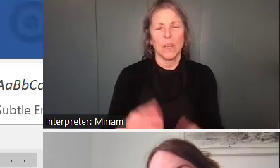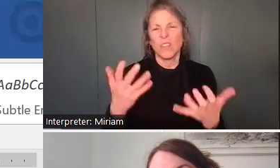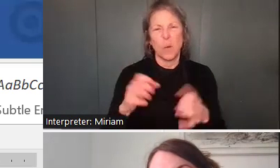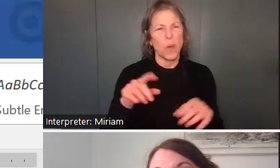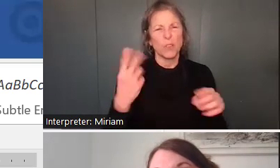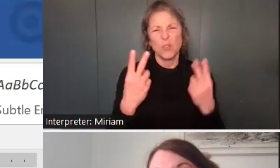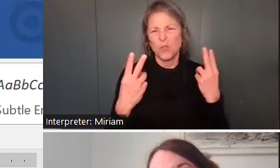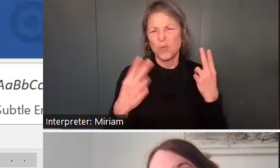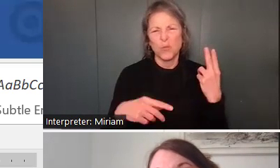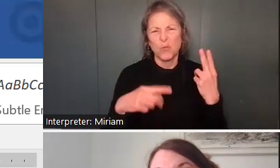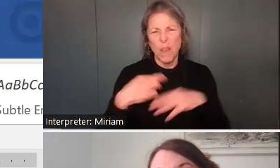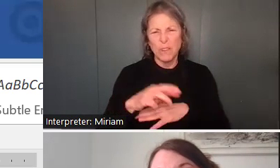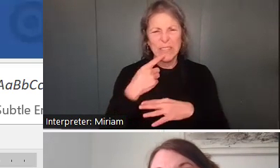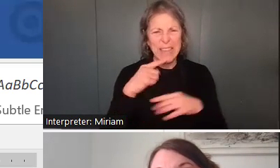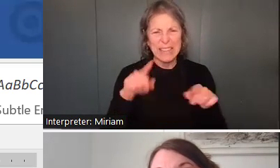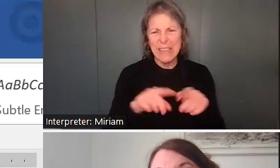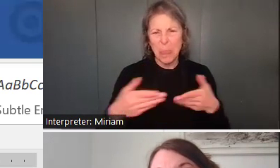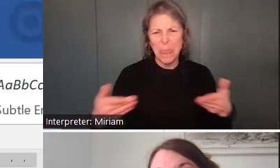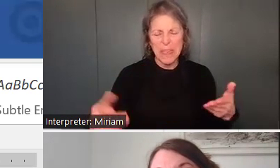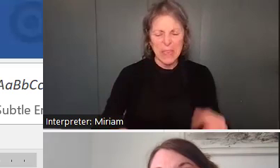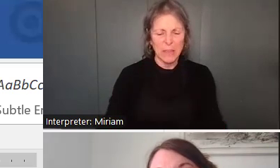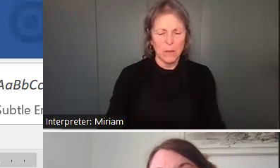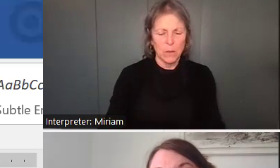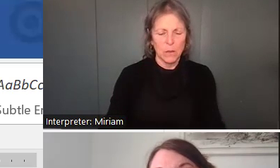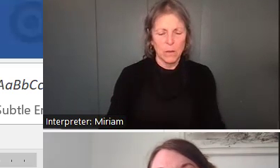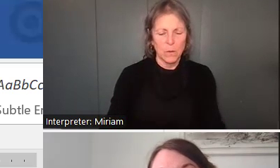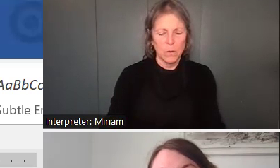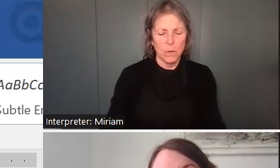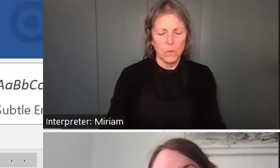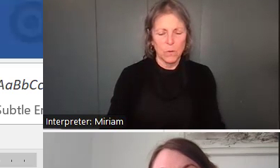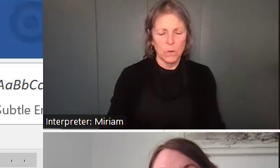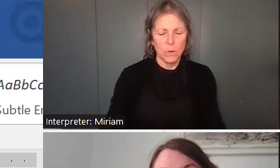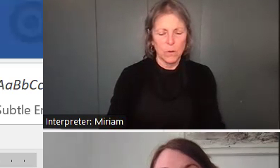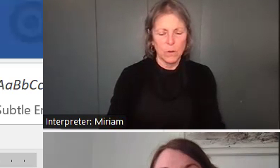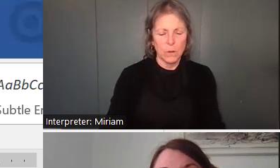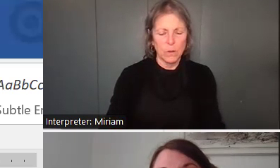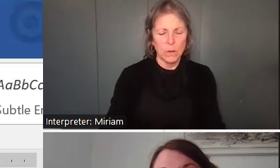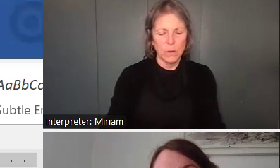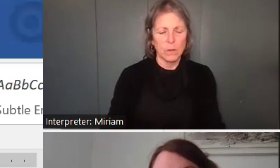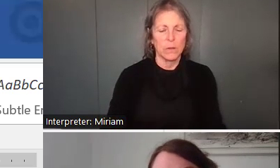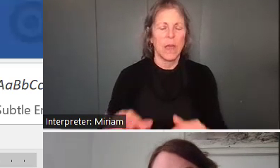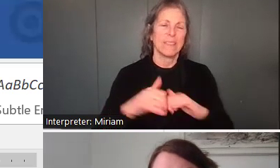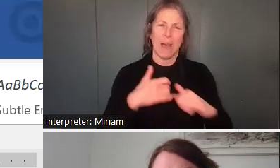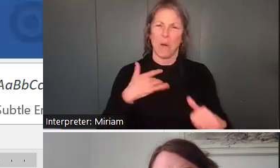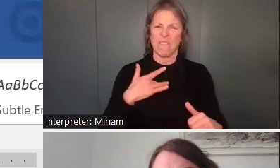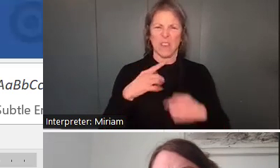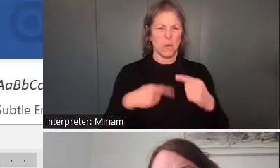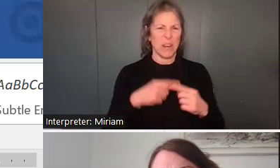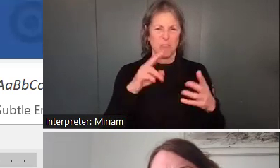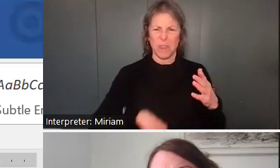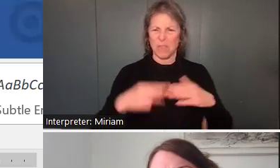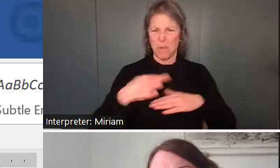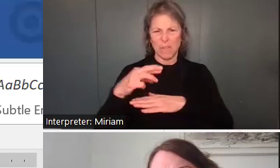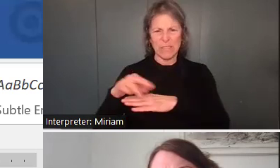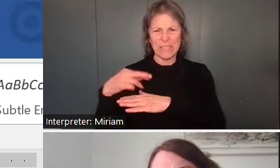same thing, right? Yeah. Or, I mean, that's how I feel when I'm reading all those references, but. Or even like suggest